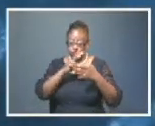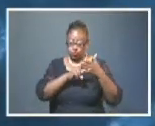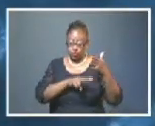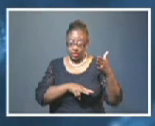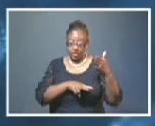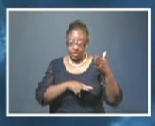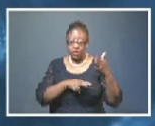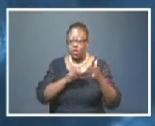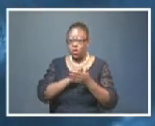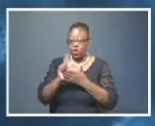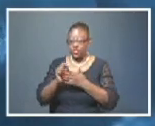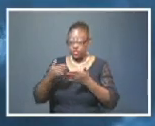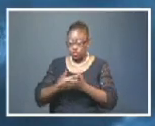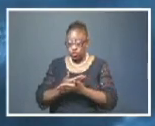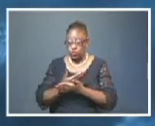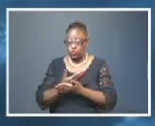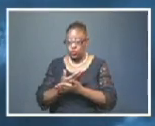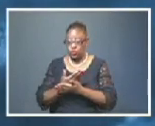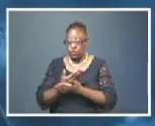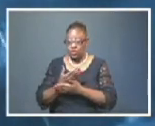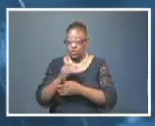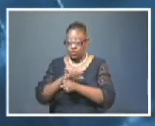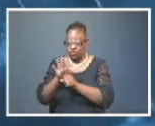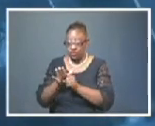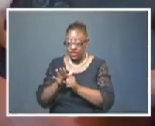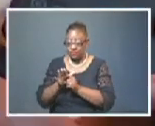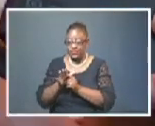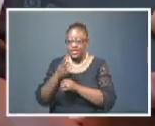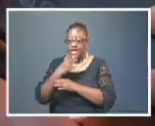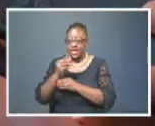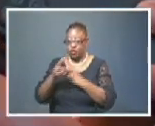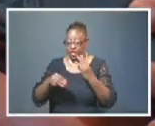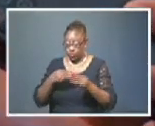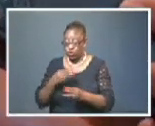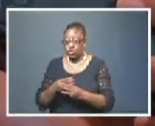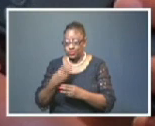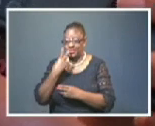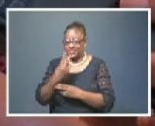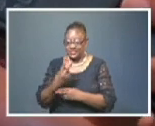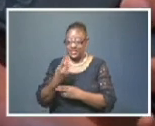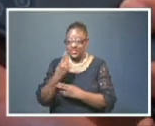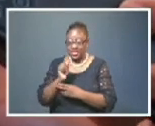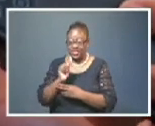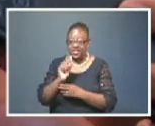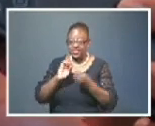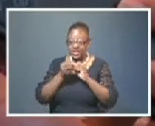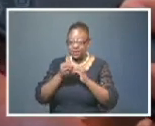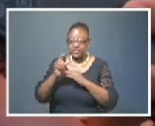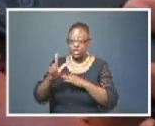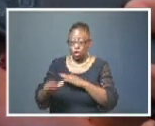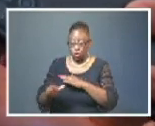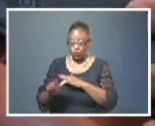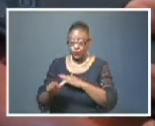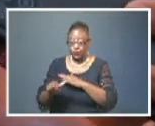numbers of new cases and hospitalizations around the world, you see that the numbers are very low. We have